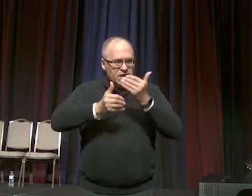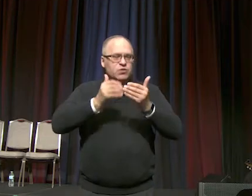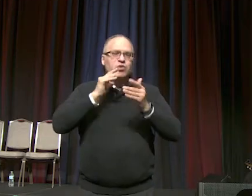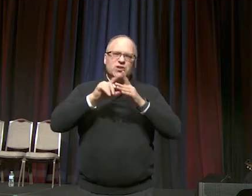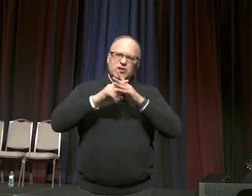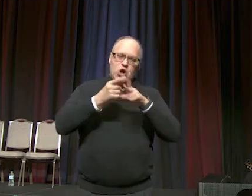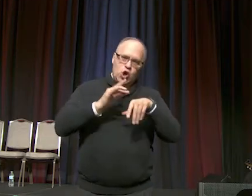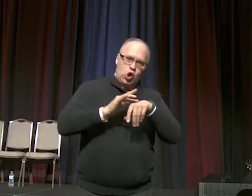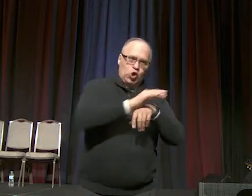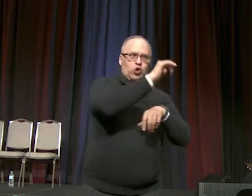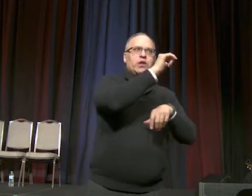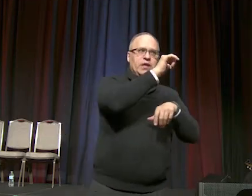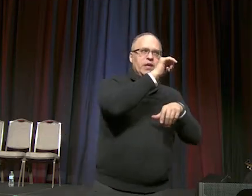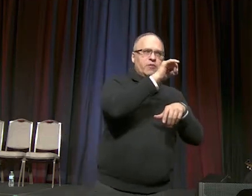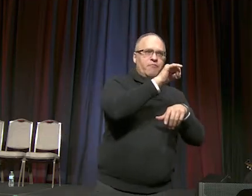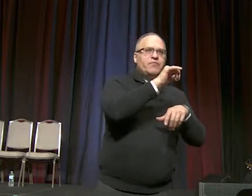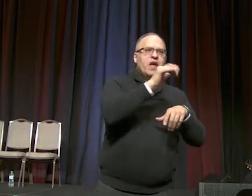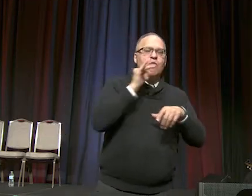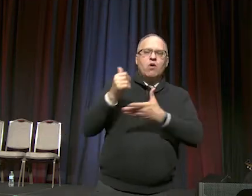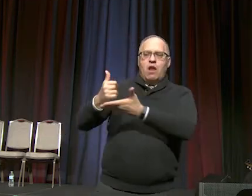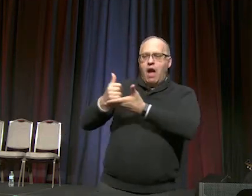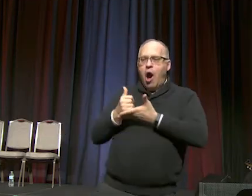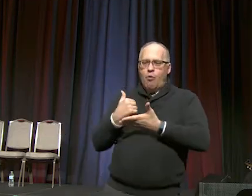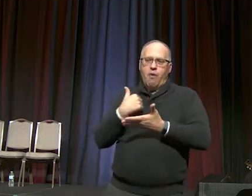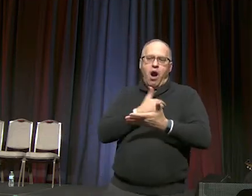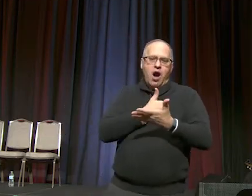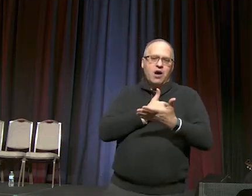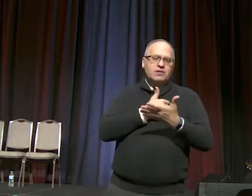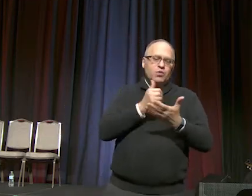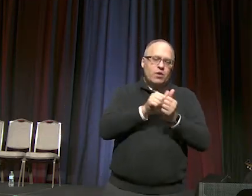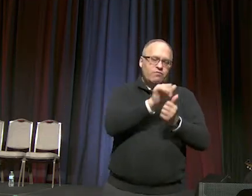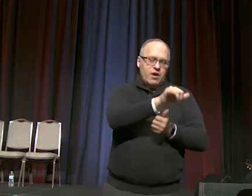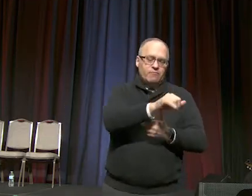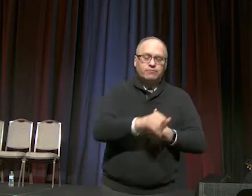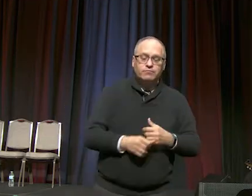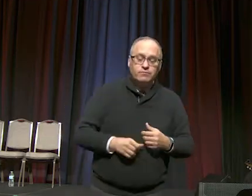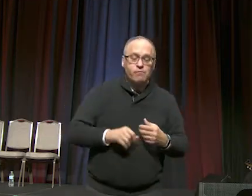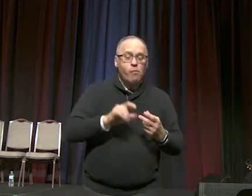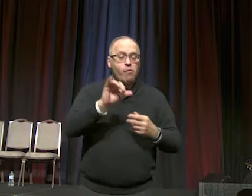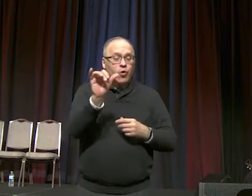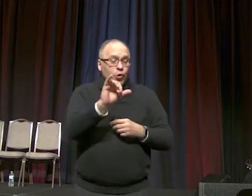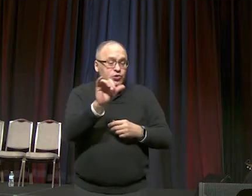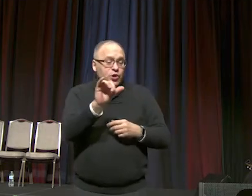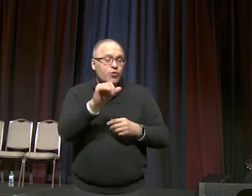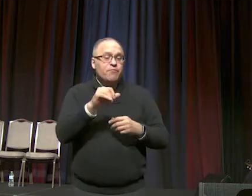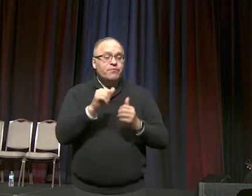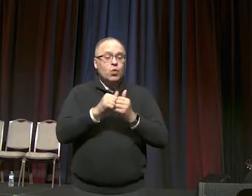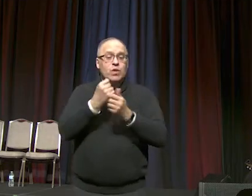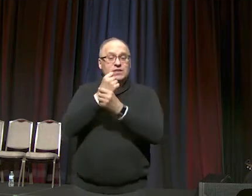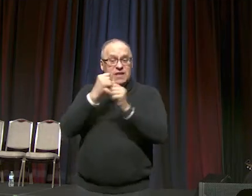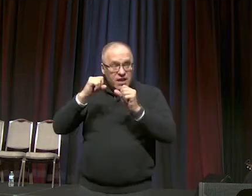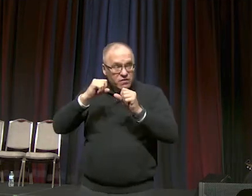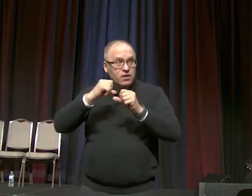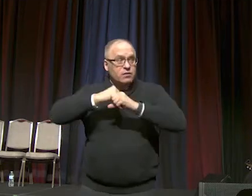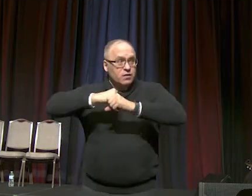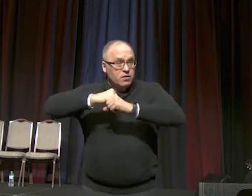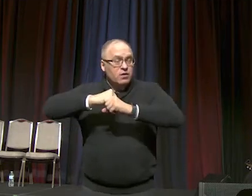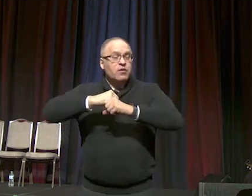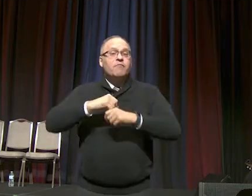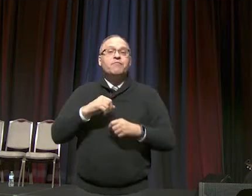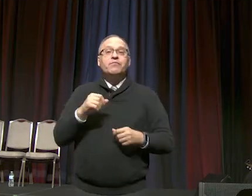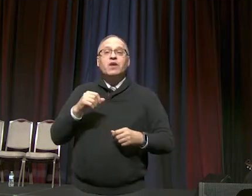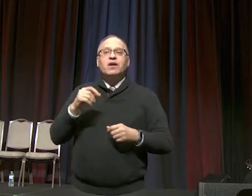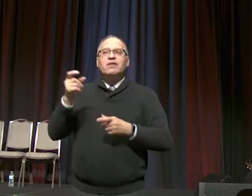and will be assisting us in a few new ways. Another piece that goes along with the safety that we have been given